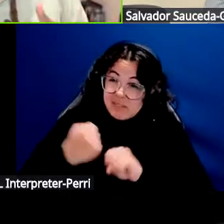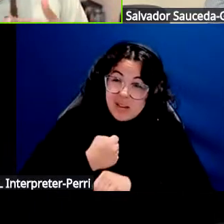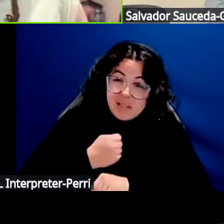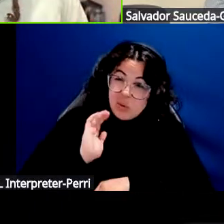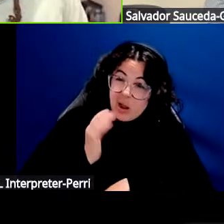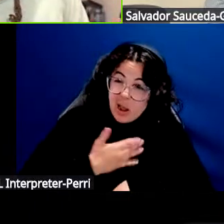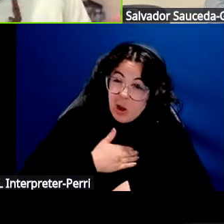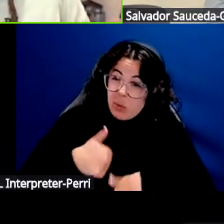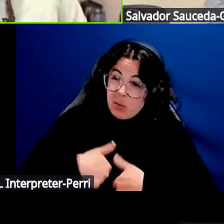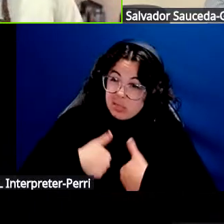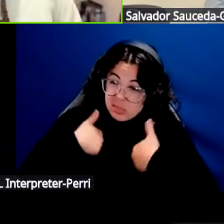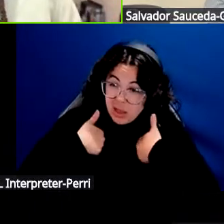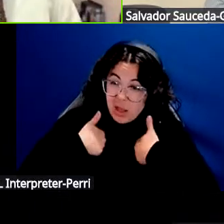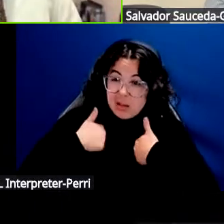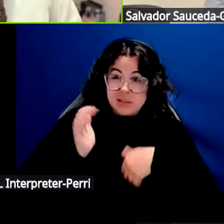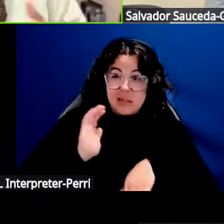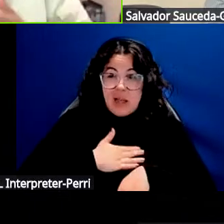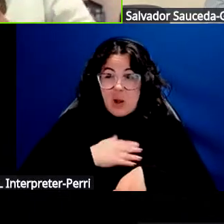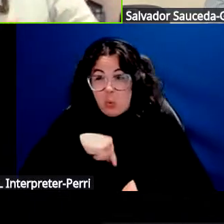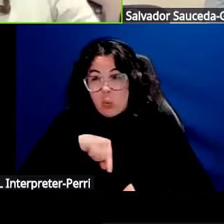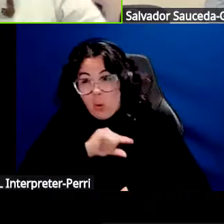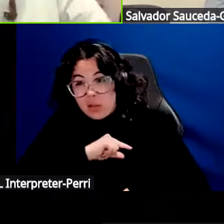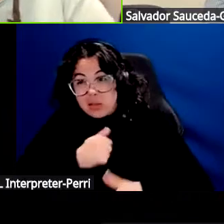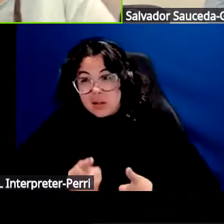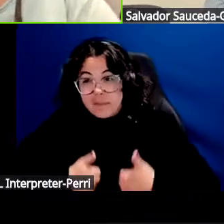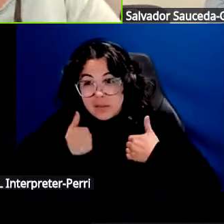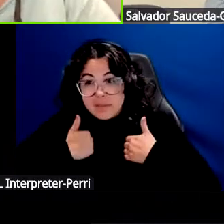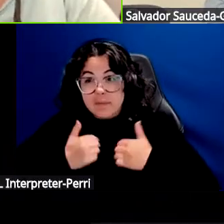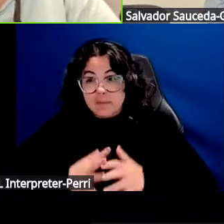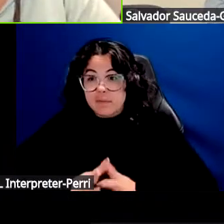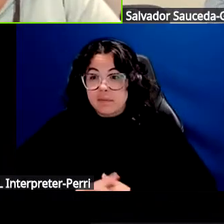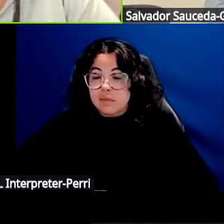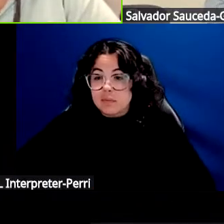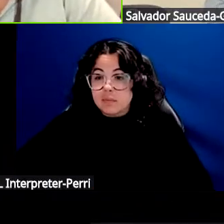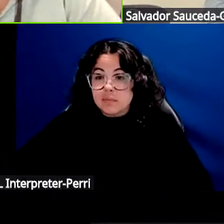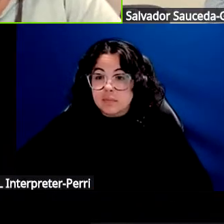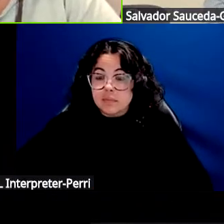lives and fight for our quality of life.